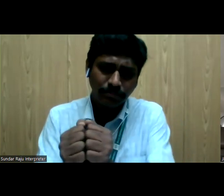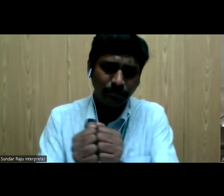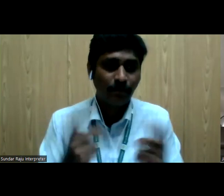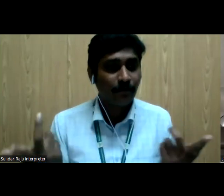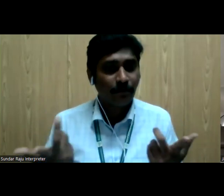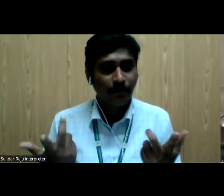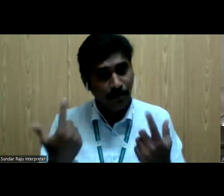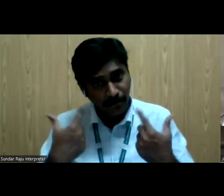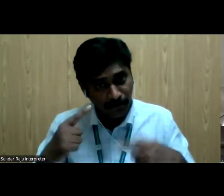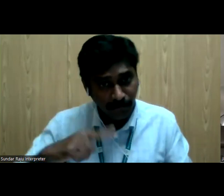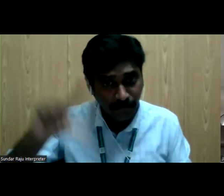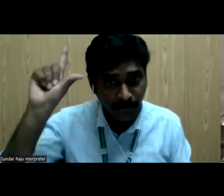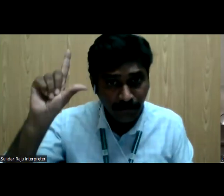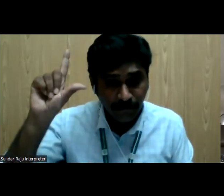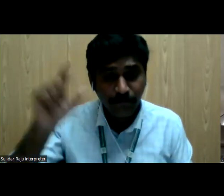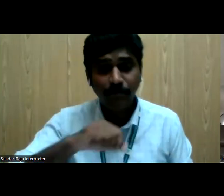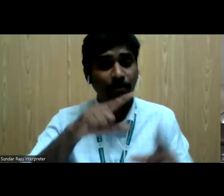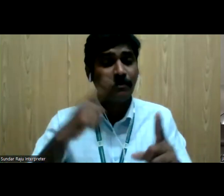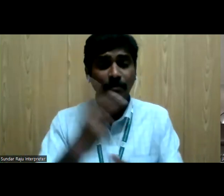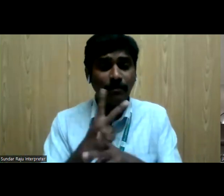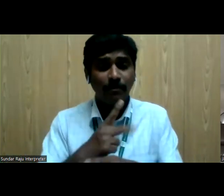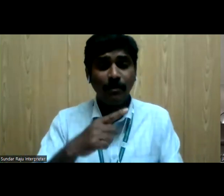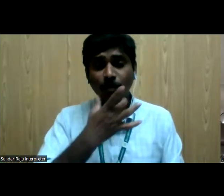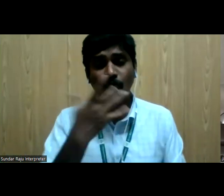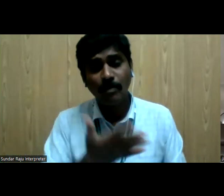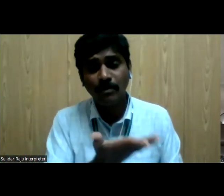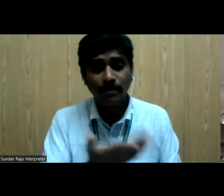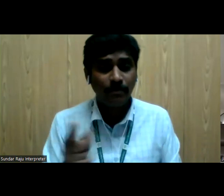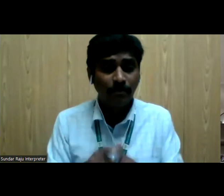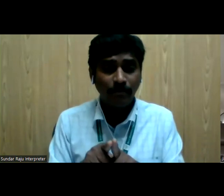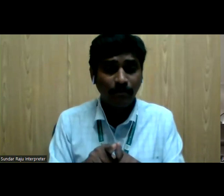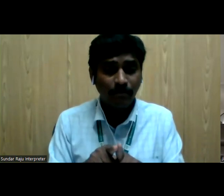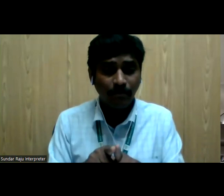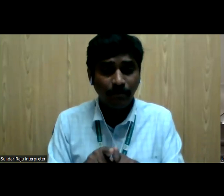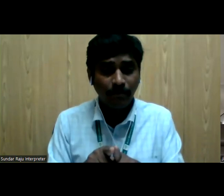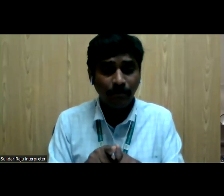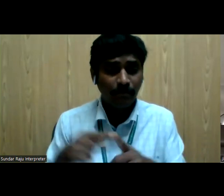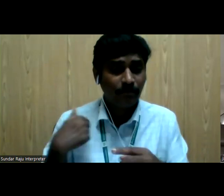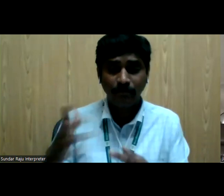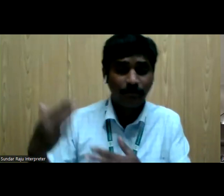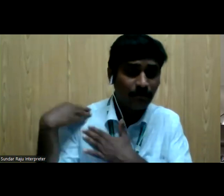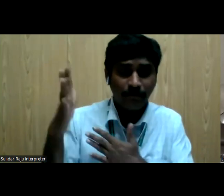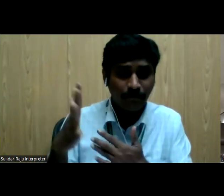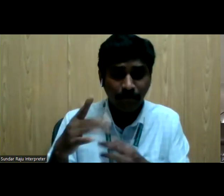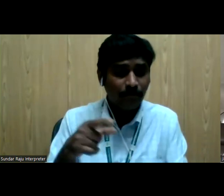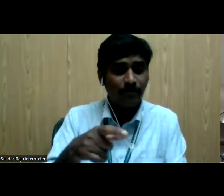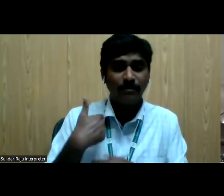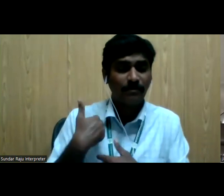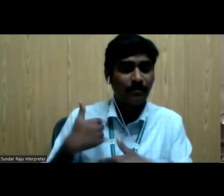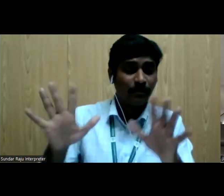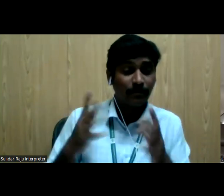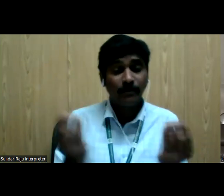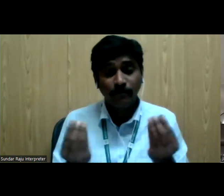will become older and will not be able to discharge his or her responsibility. So